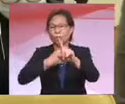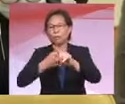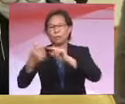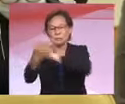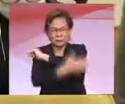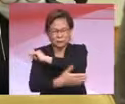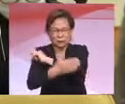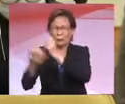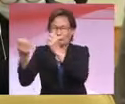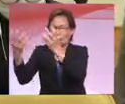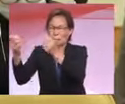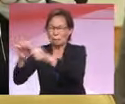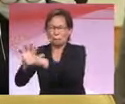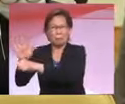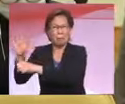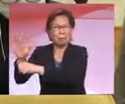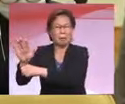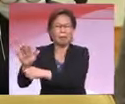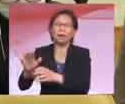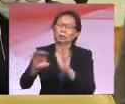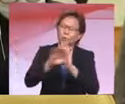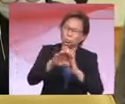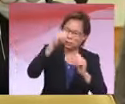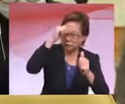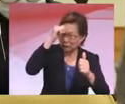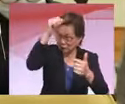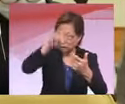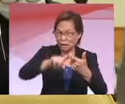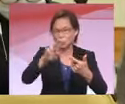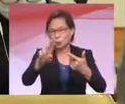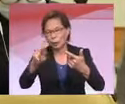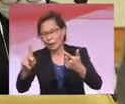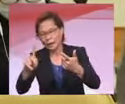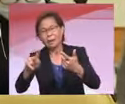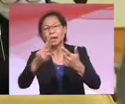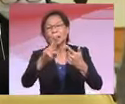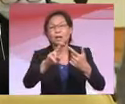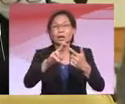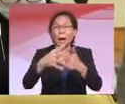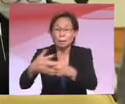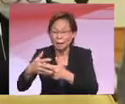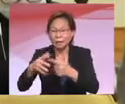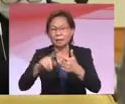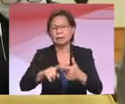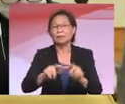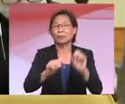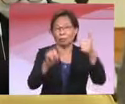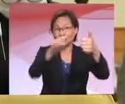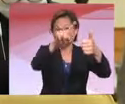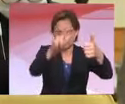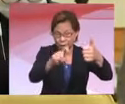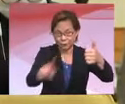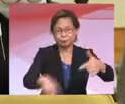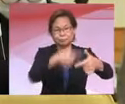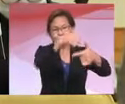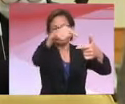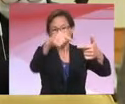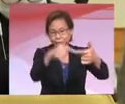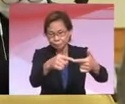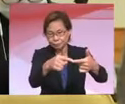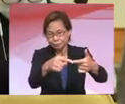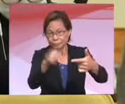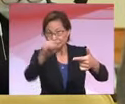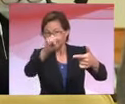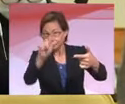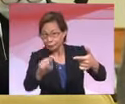a high number of cases, like India or United States. That's the first question on imported cases.